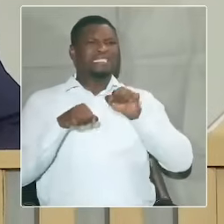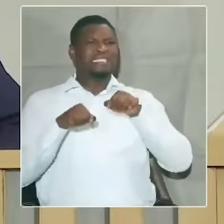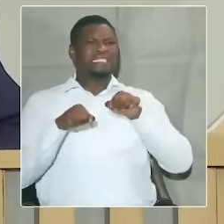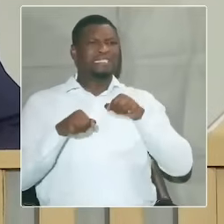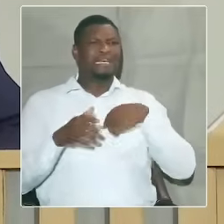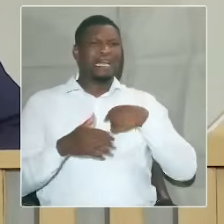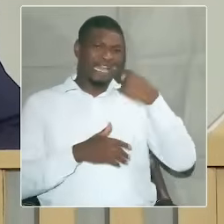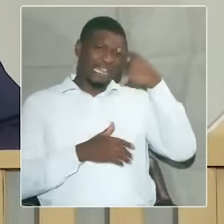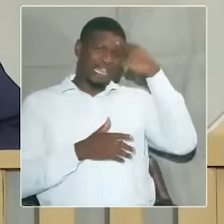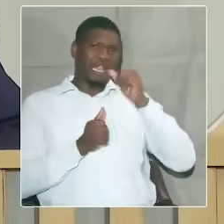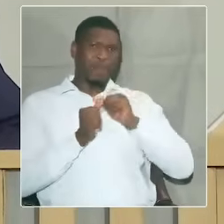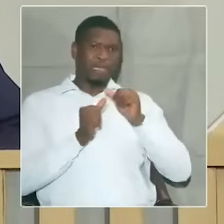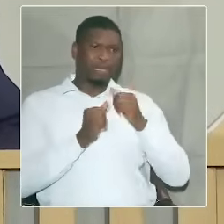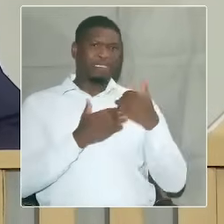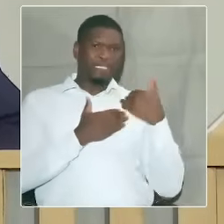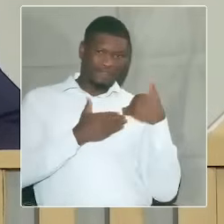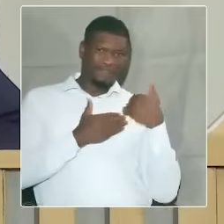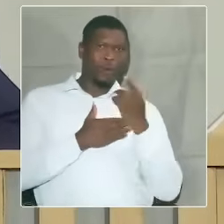implicated?